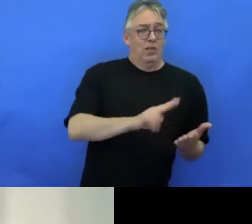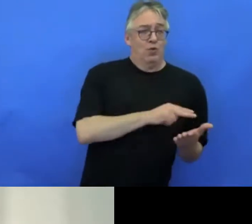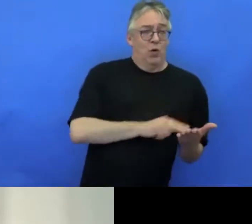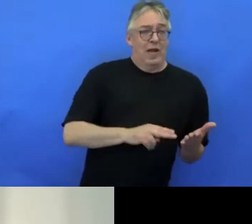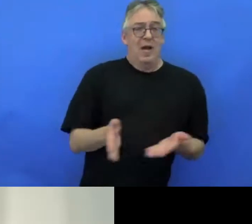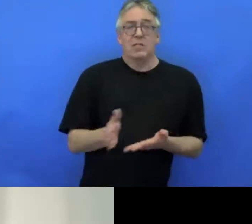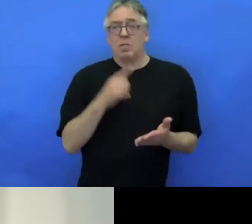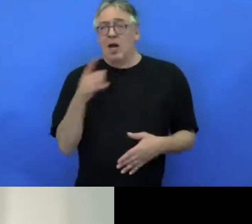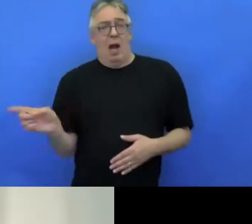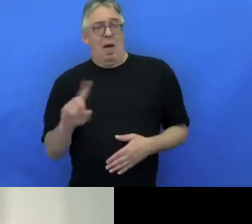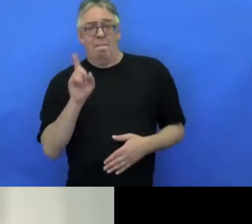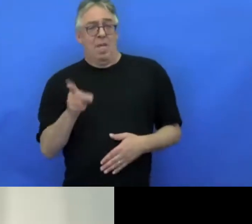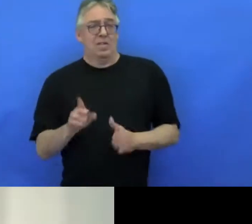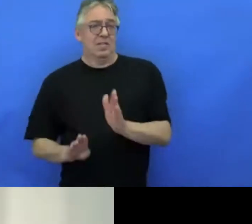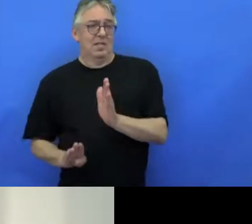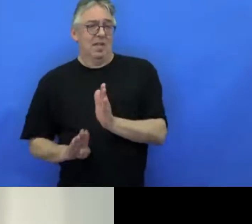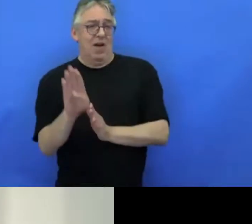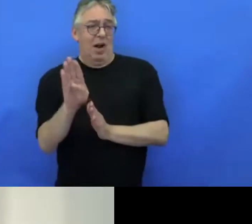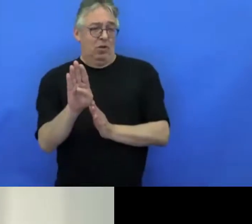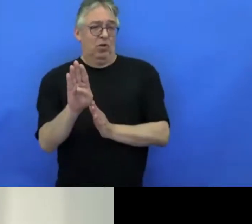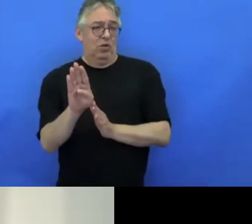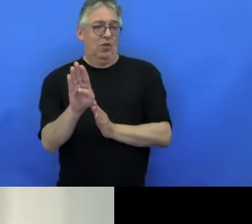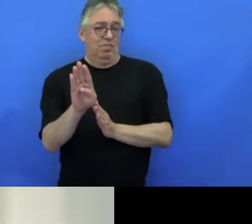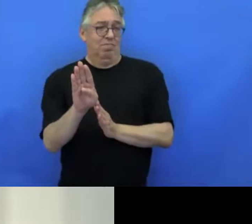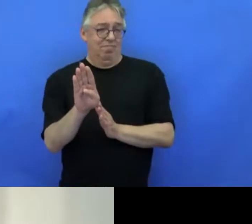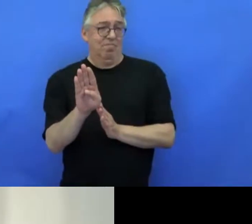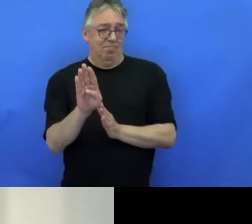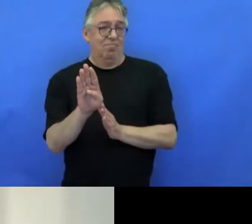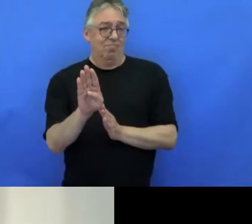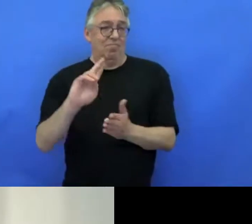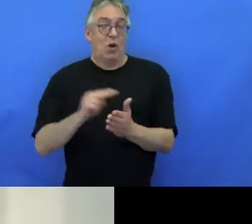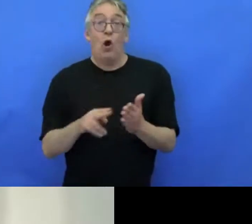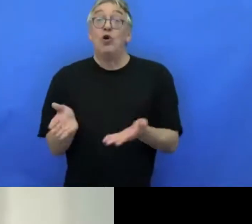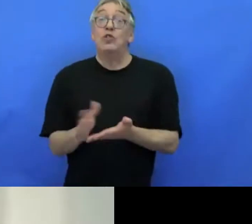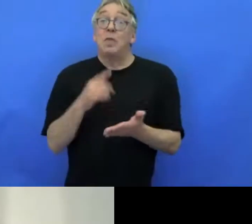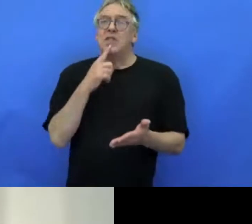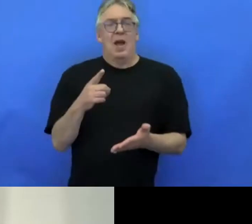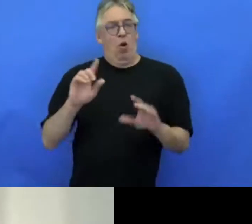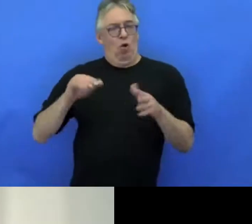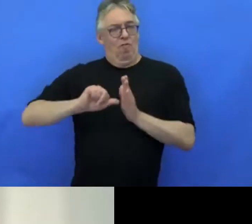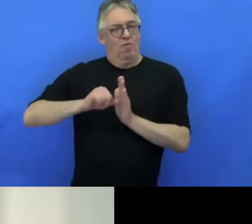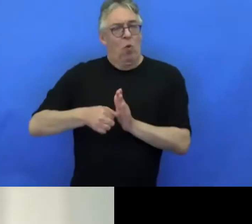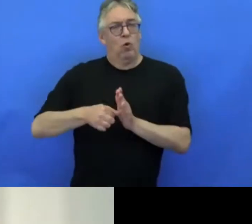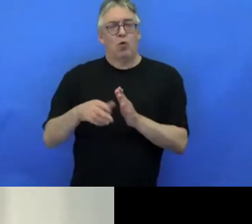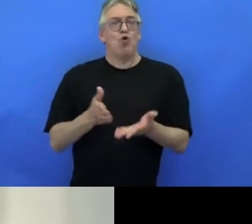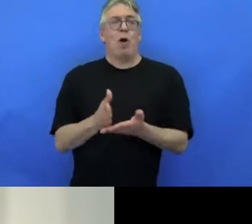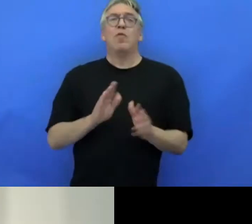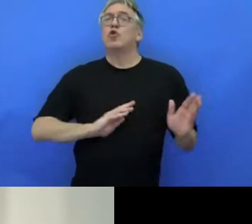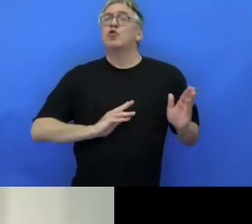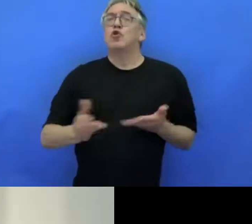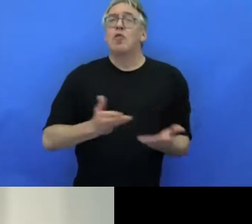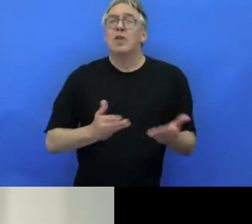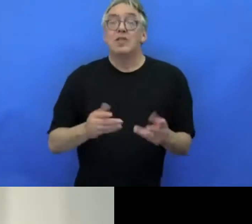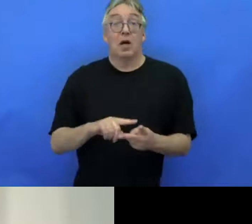to be on services. Other people wanted it to be on rights. I don't recall any conversations